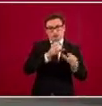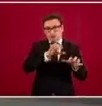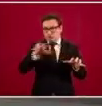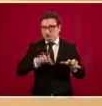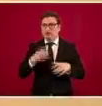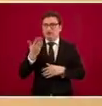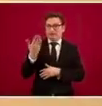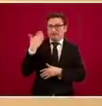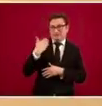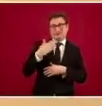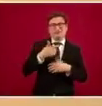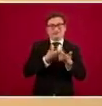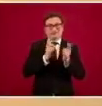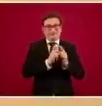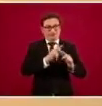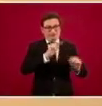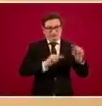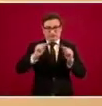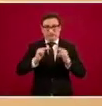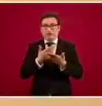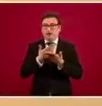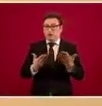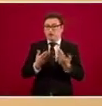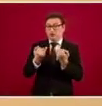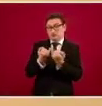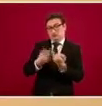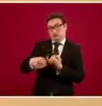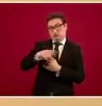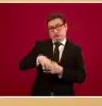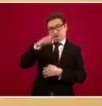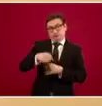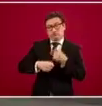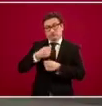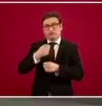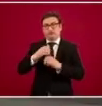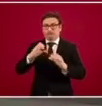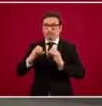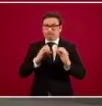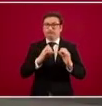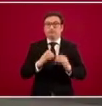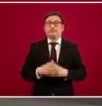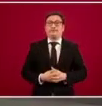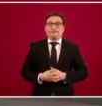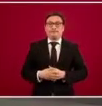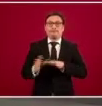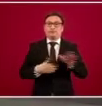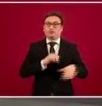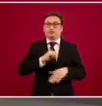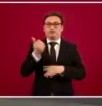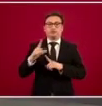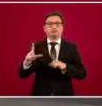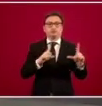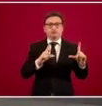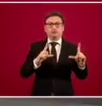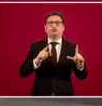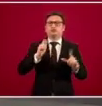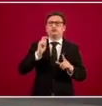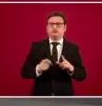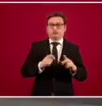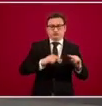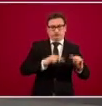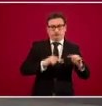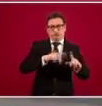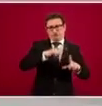to 59, but the fatality rate is definitely bigger in those patients that are over 60.